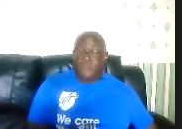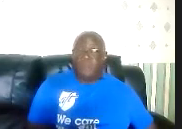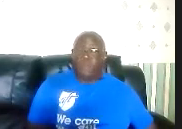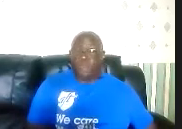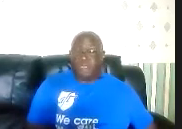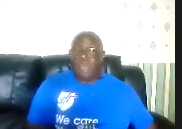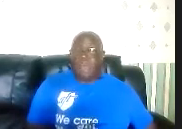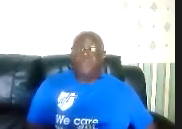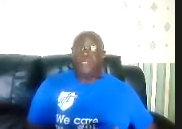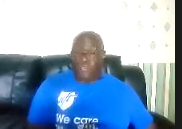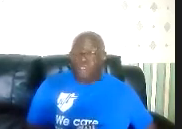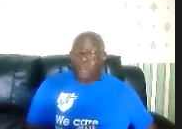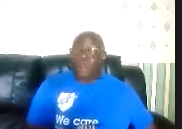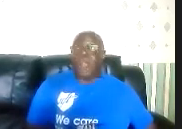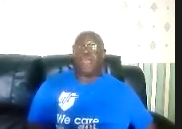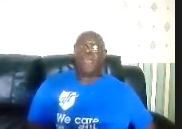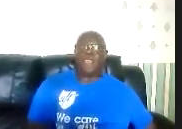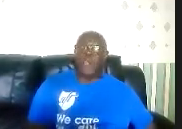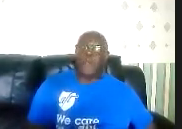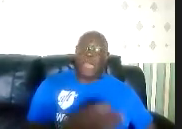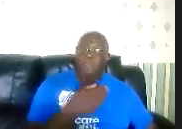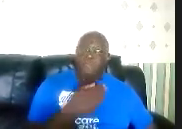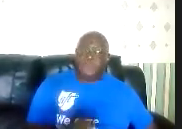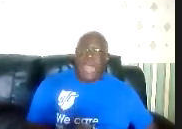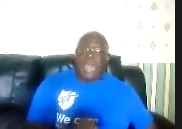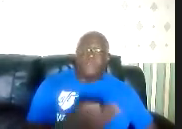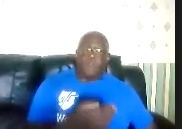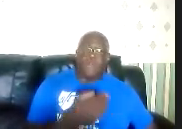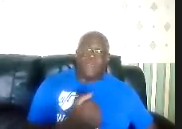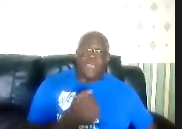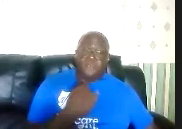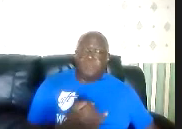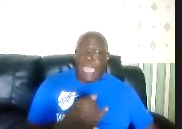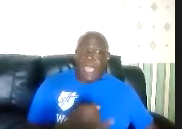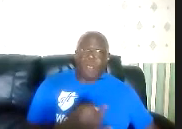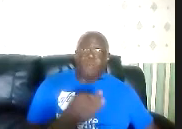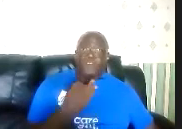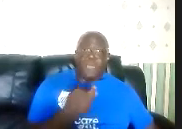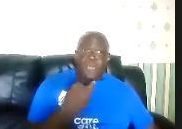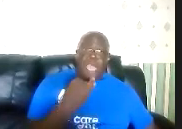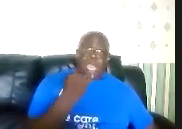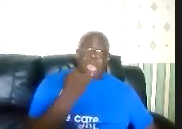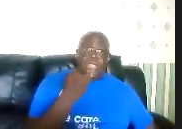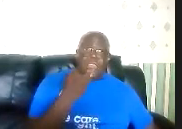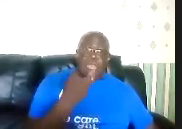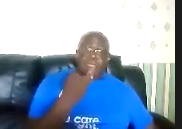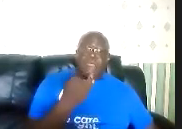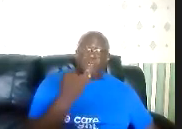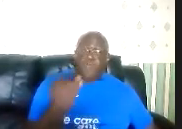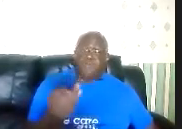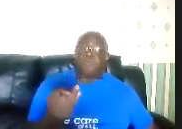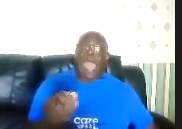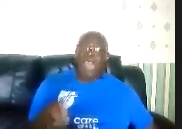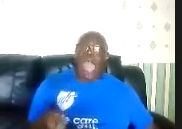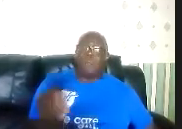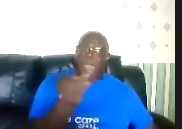have arguments all the time about return to work, you know, and stuff like that. And I think one of the things for me, which has been in a sense a